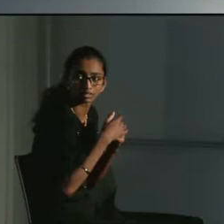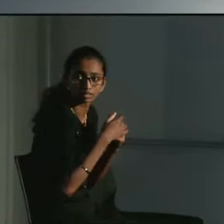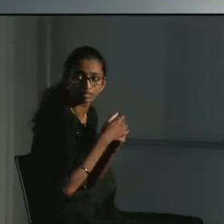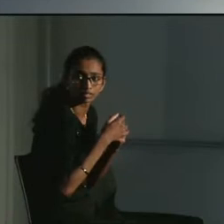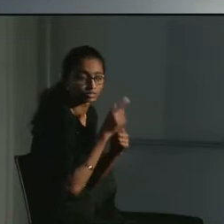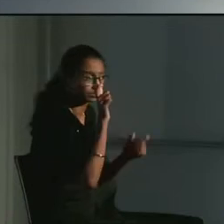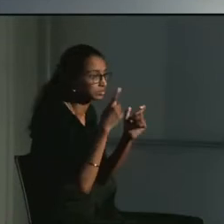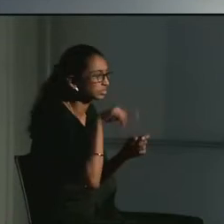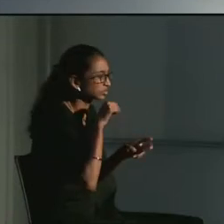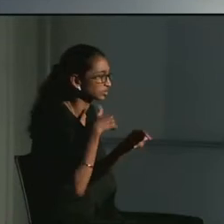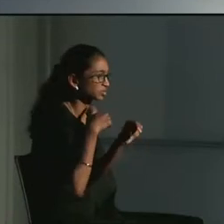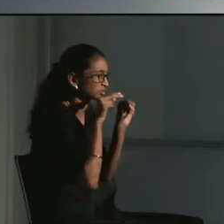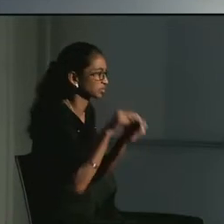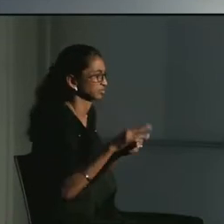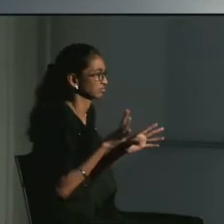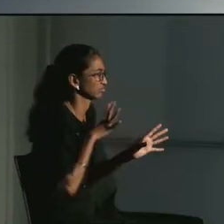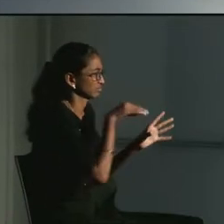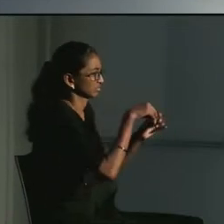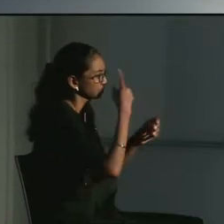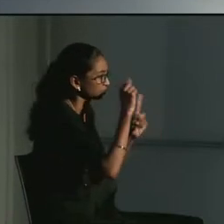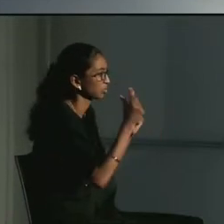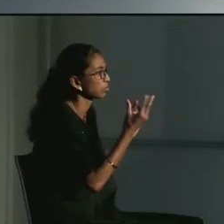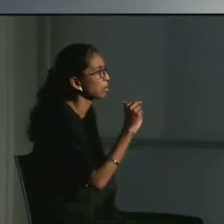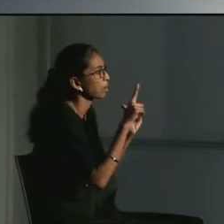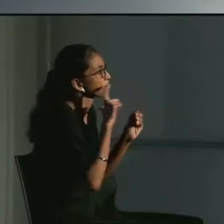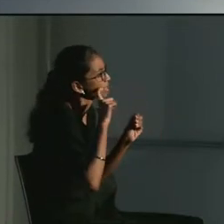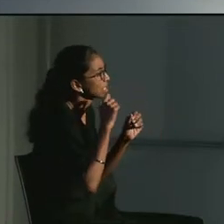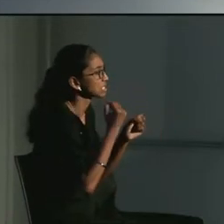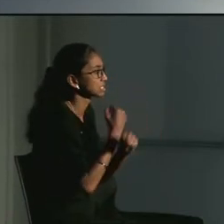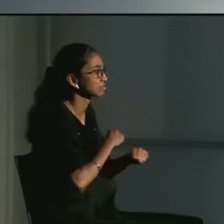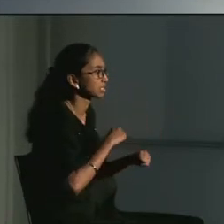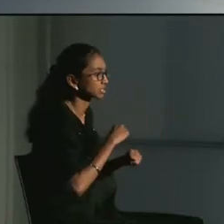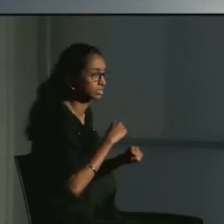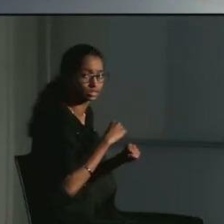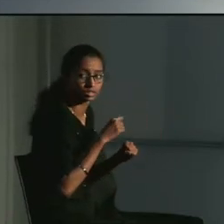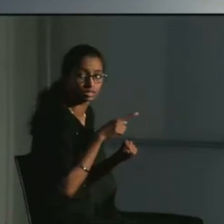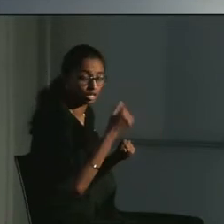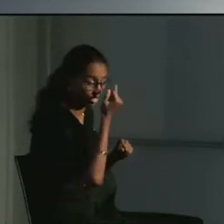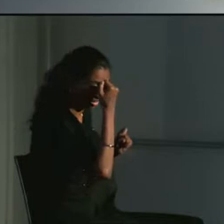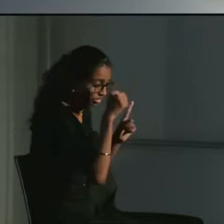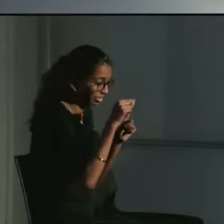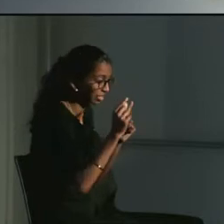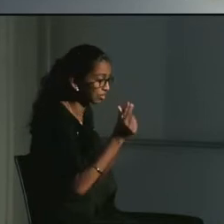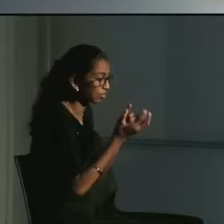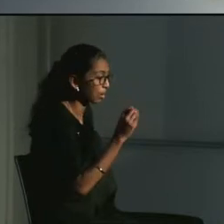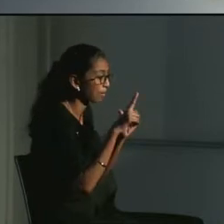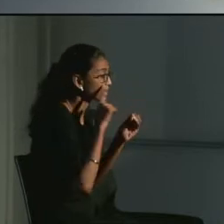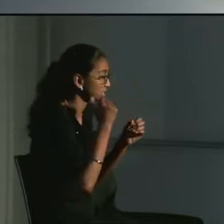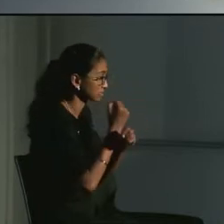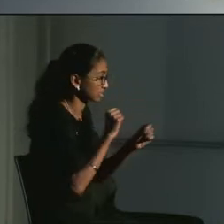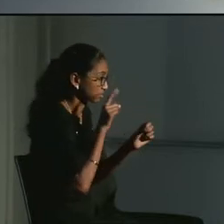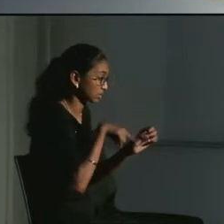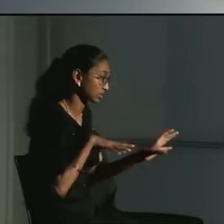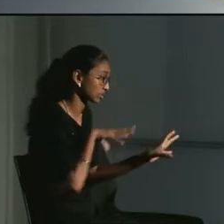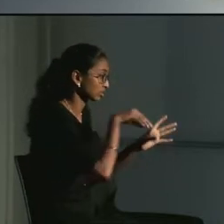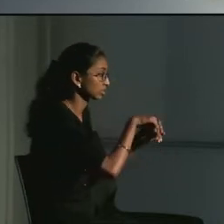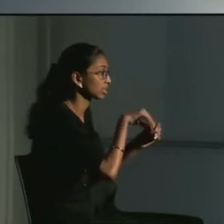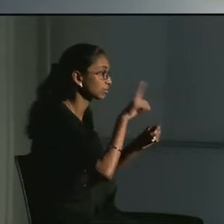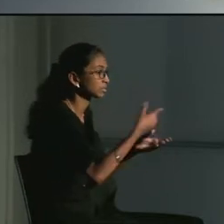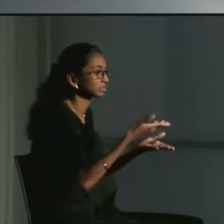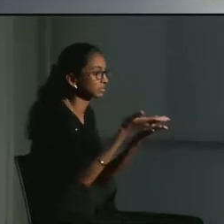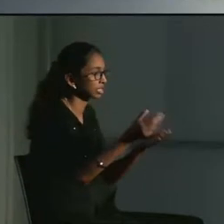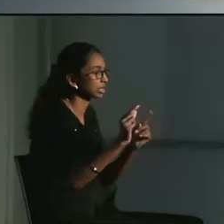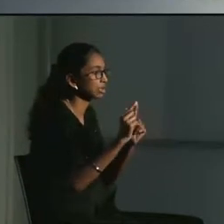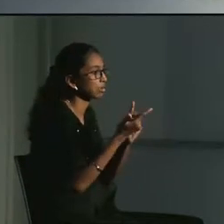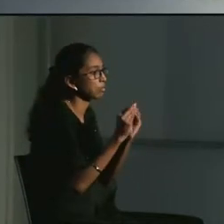They would not need to occupy public space, they inhabit public space. The idea of occupying implies that something is denied to the public. What